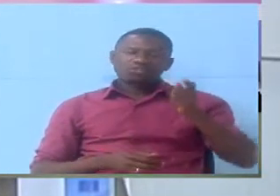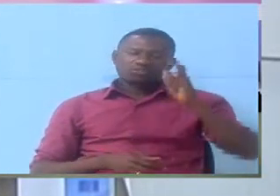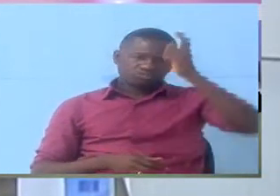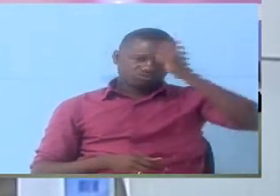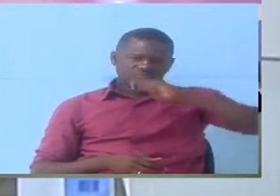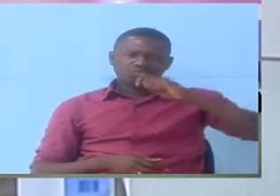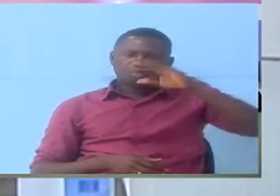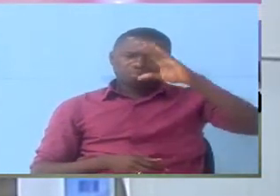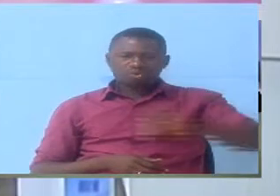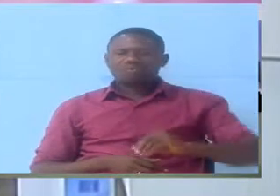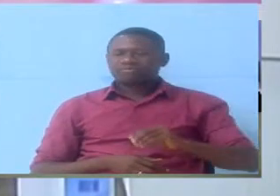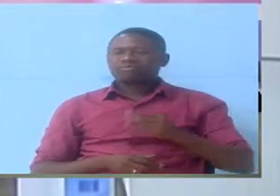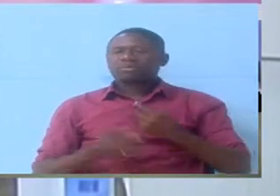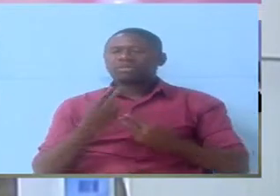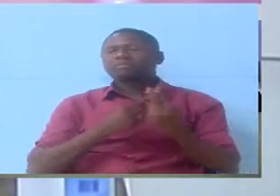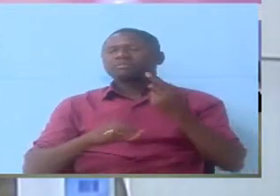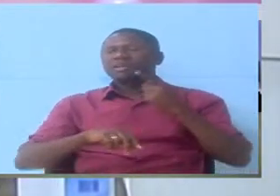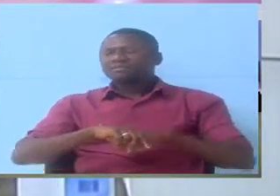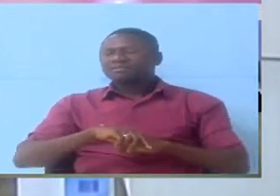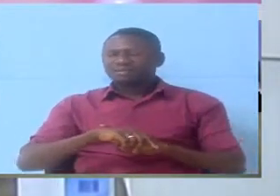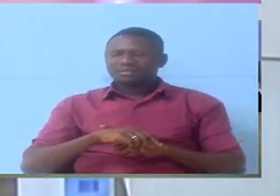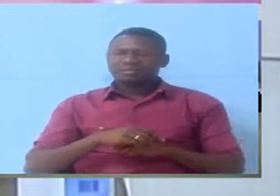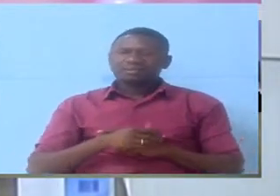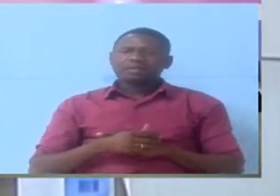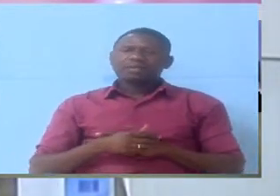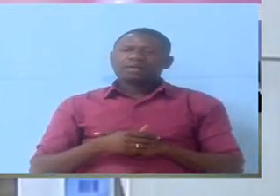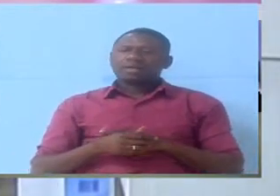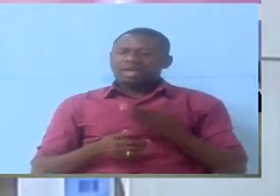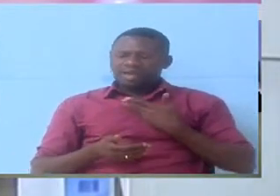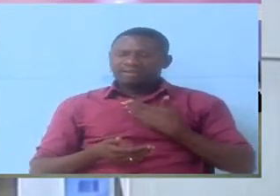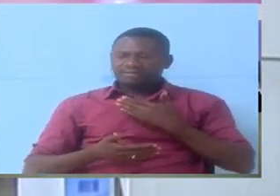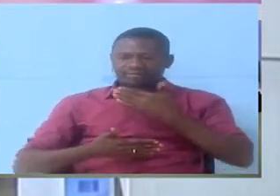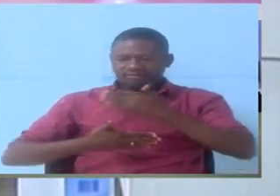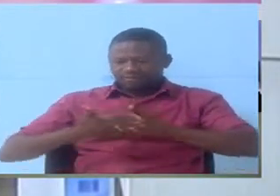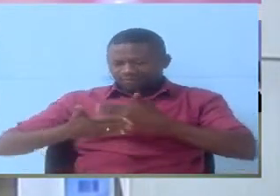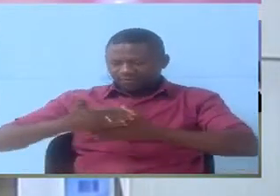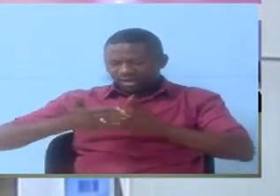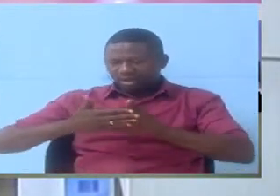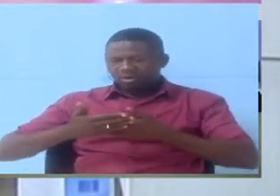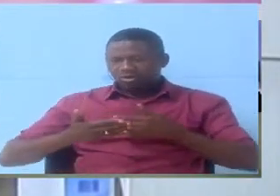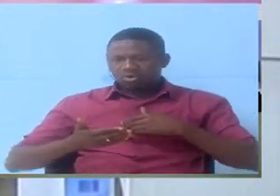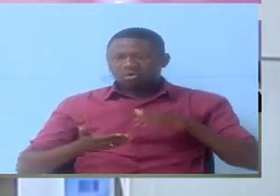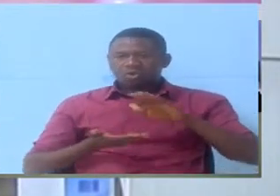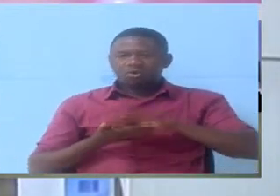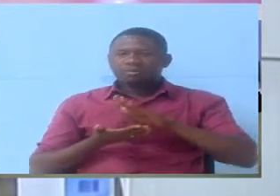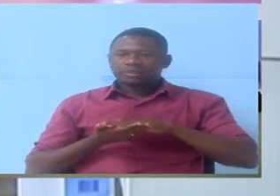Then immediately, I had a file on my table.